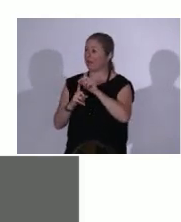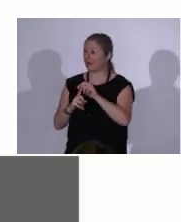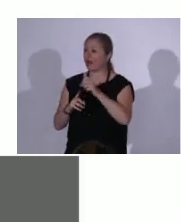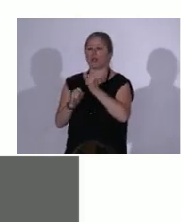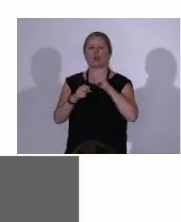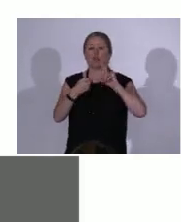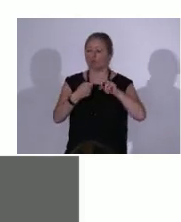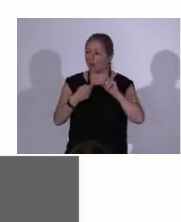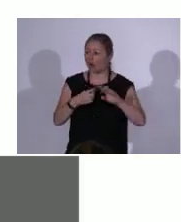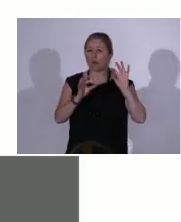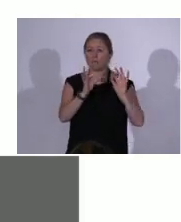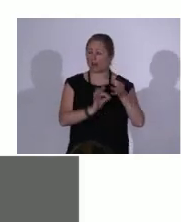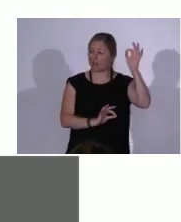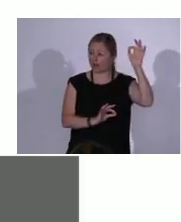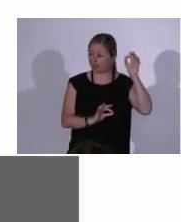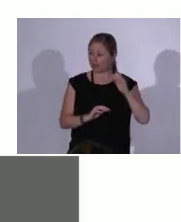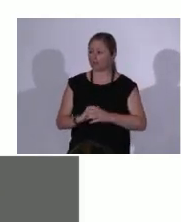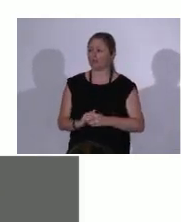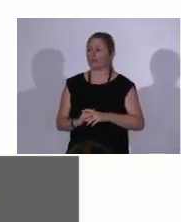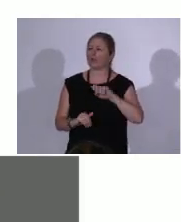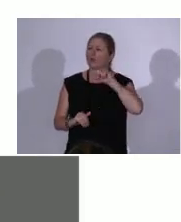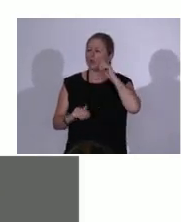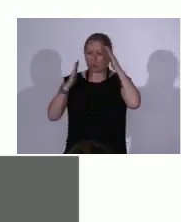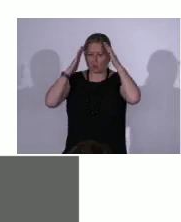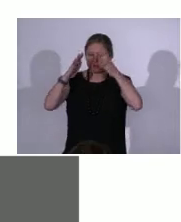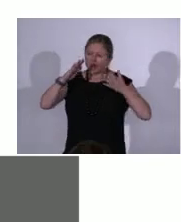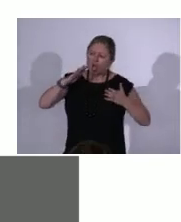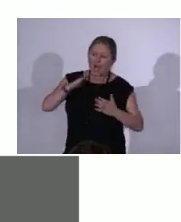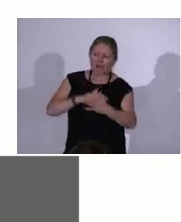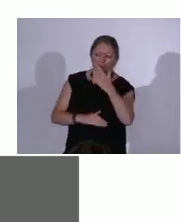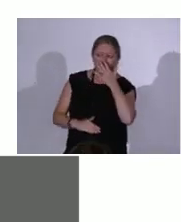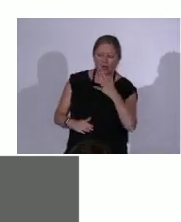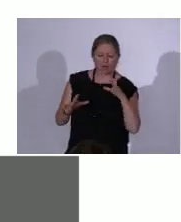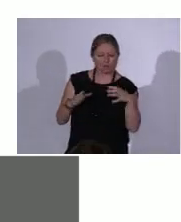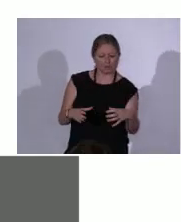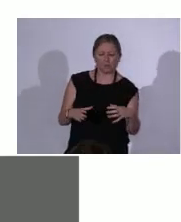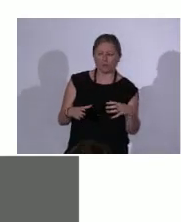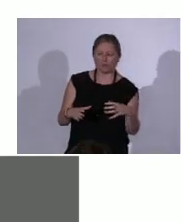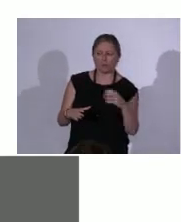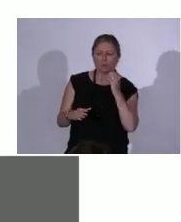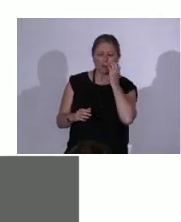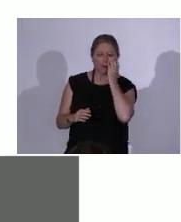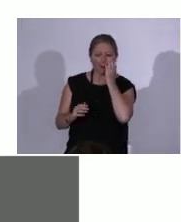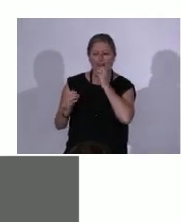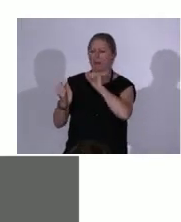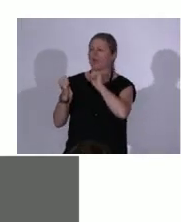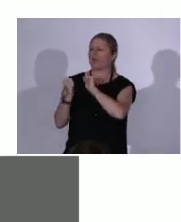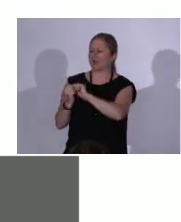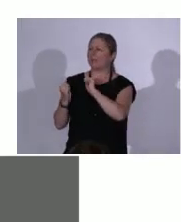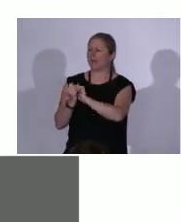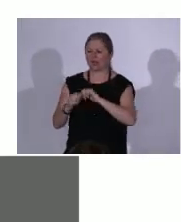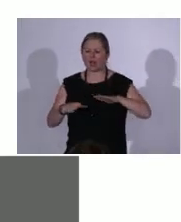Ballarat. We'll be focusing on that under 5 age group and partnering with, as I mentioned, partnering clubs with